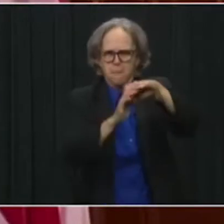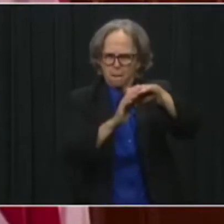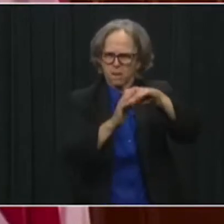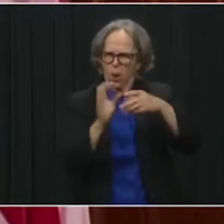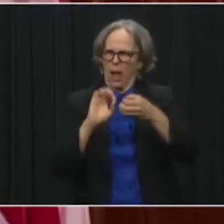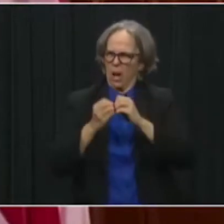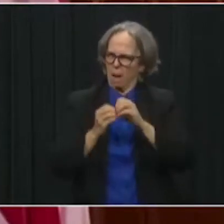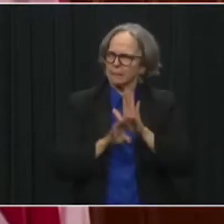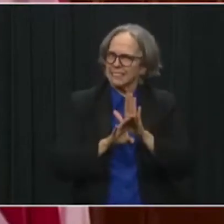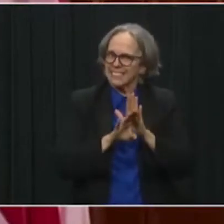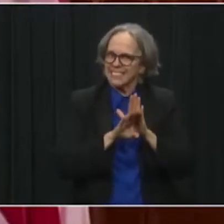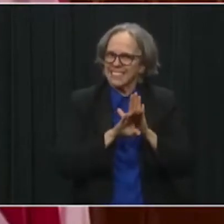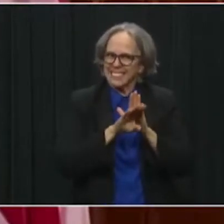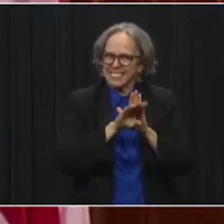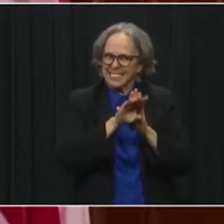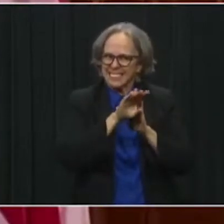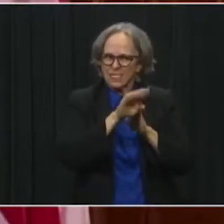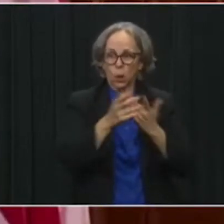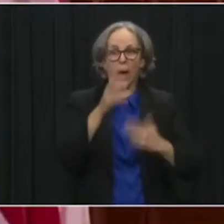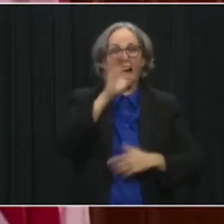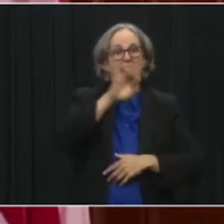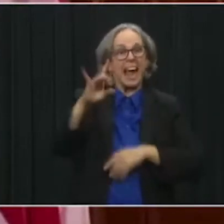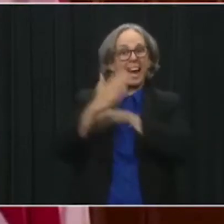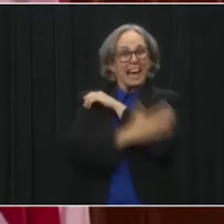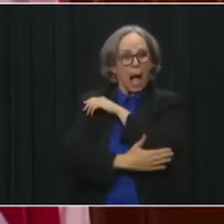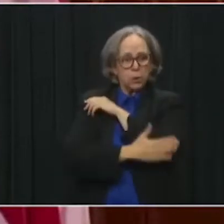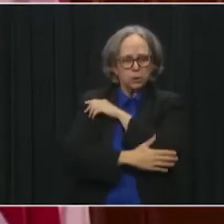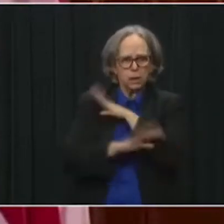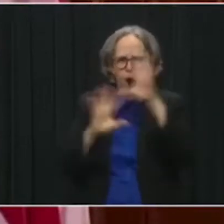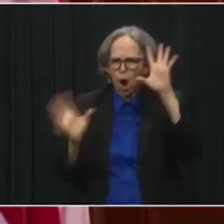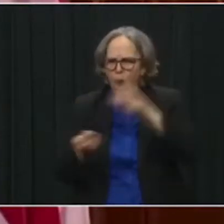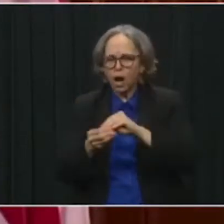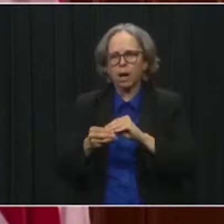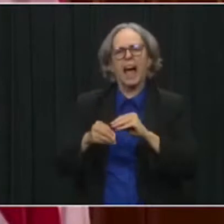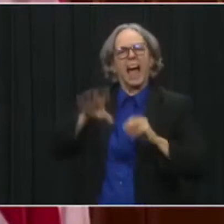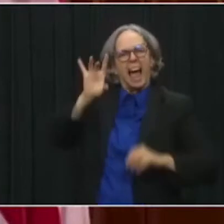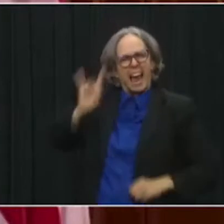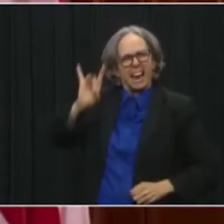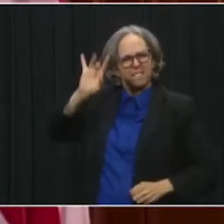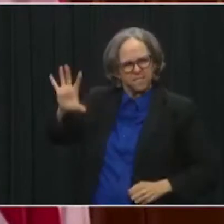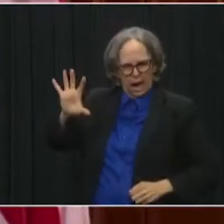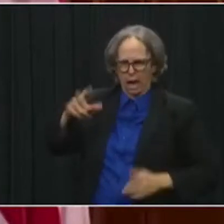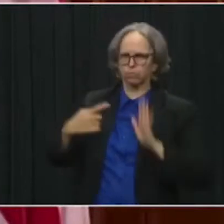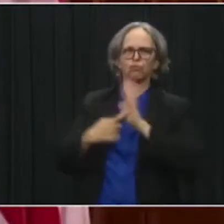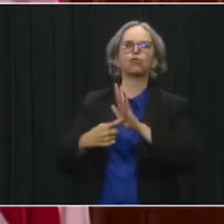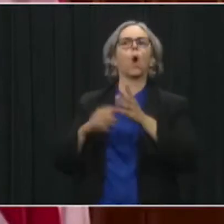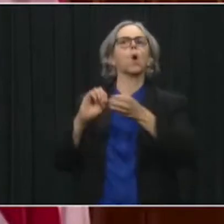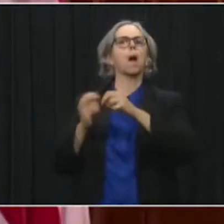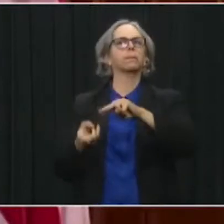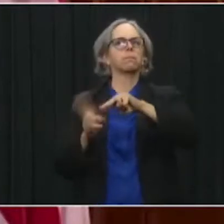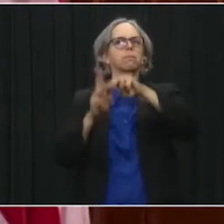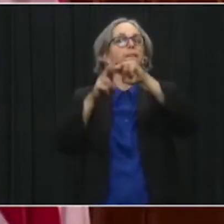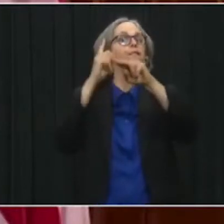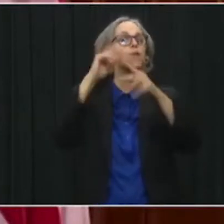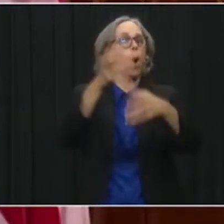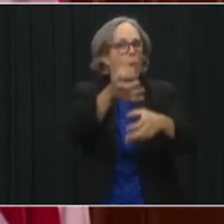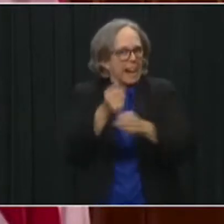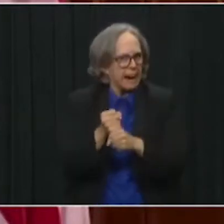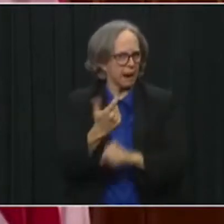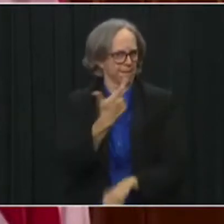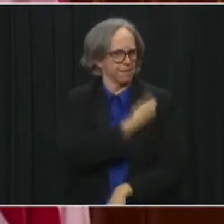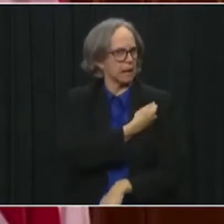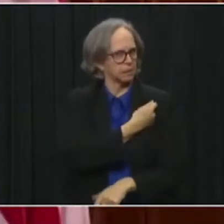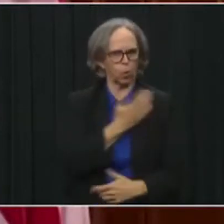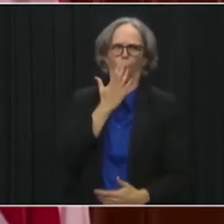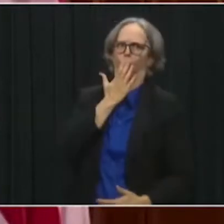85 or 88 counties in July compared to the previous month. The news is even better more recently. Last week,